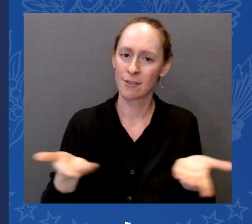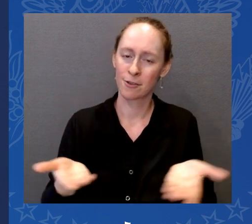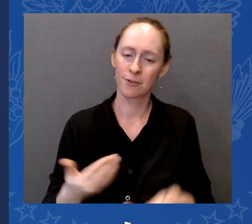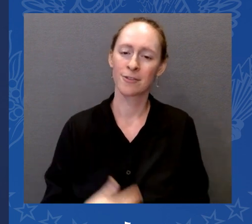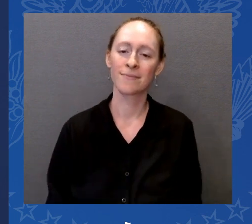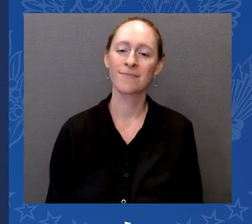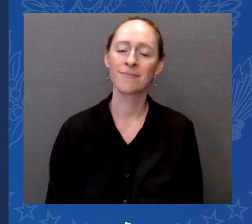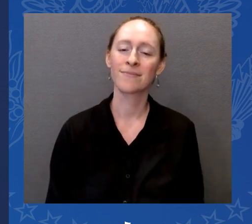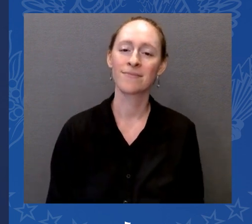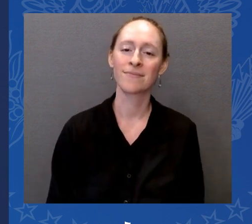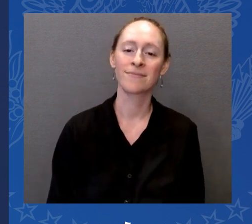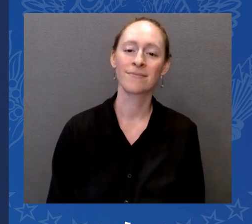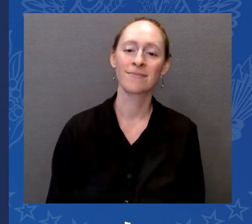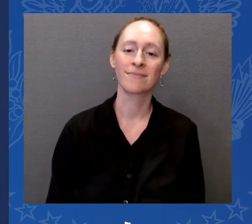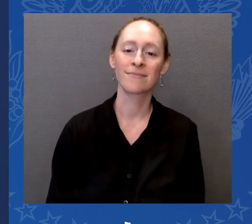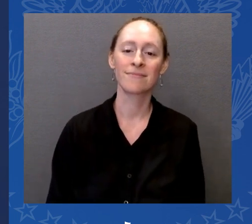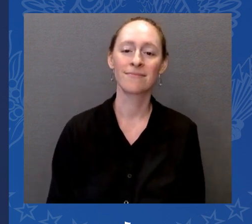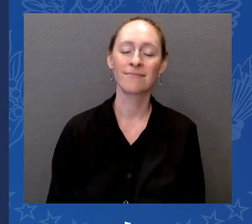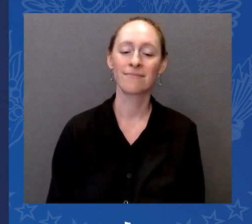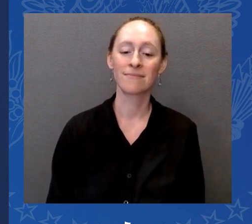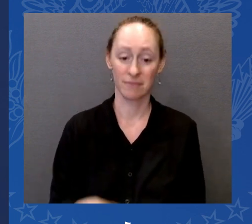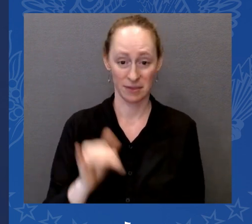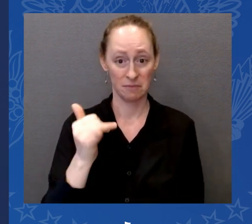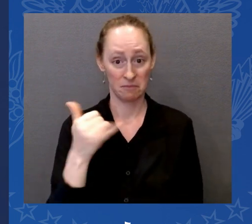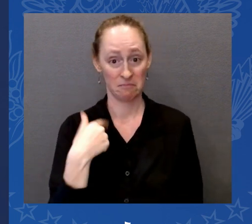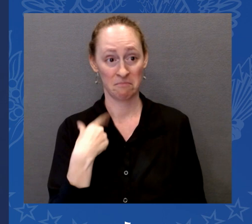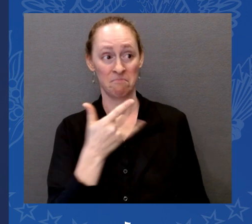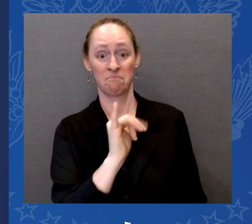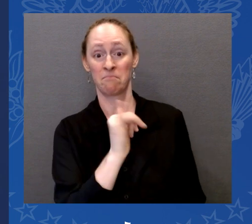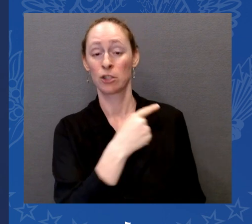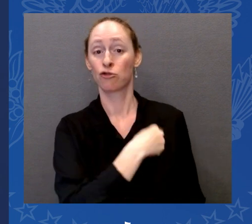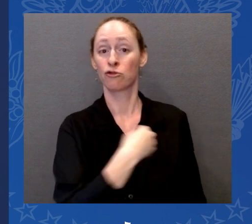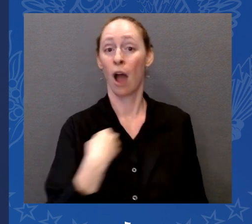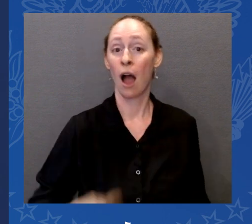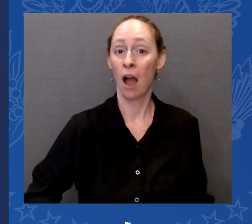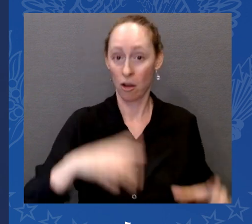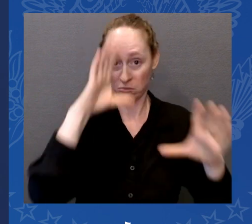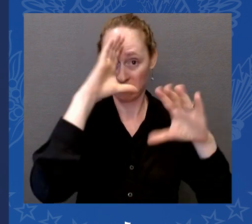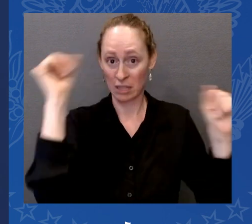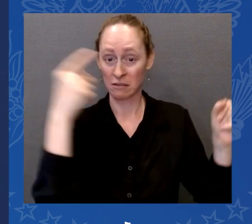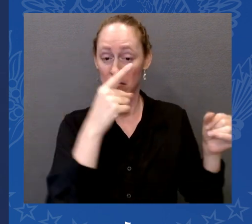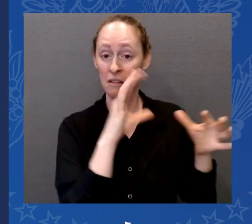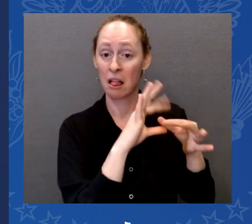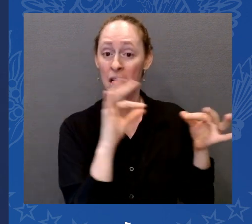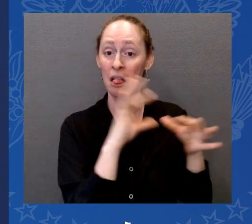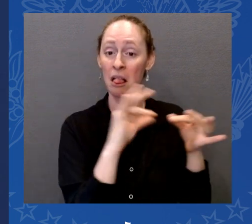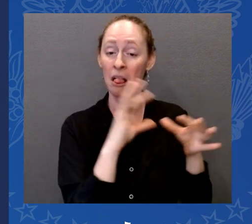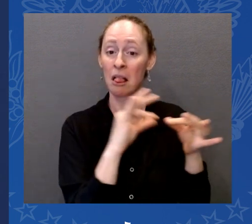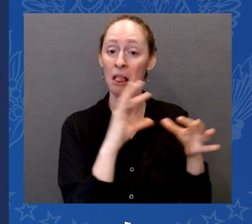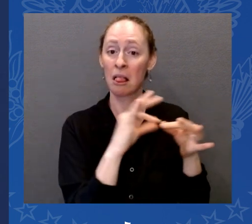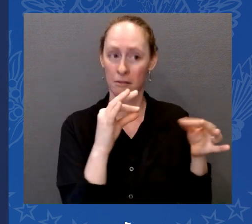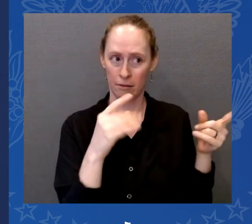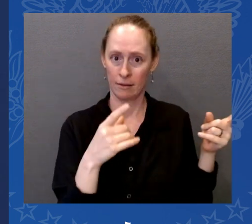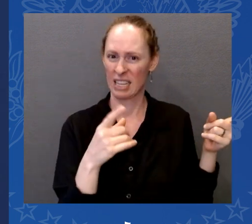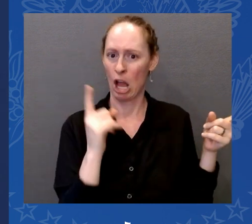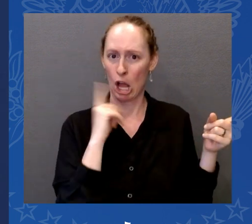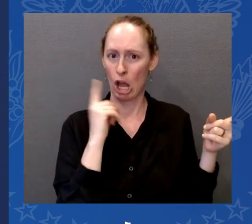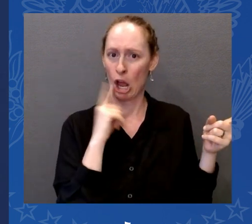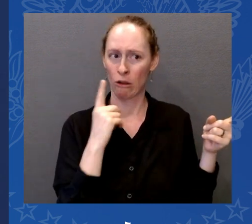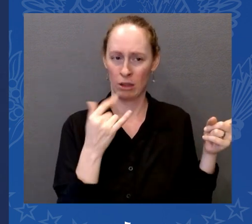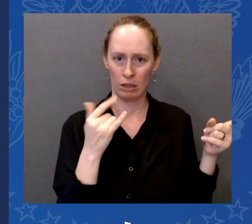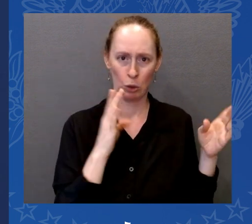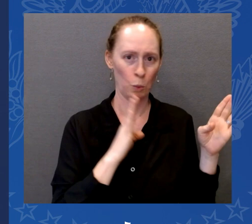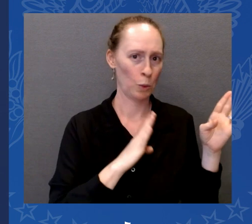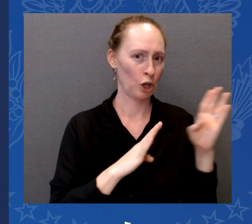that. No, I'm not joking. It's not, as I told him, it's not about conflict, it's about competition. And we're back